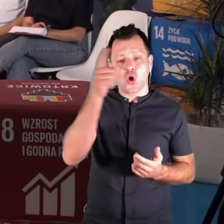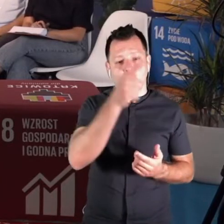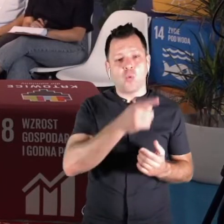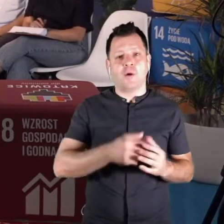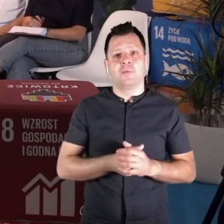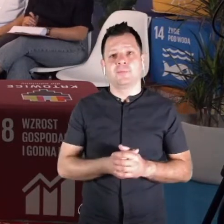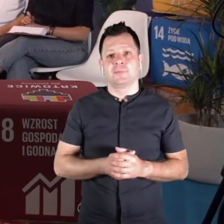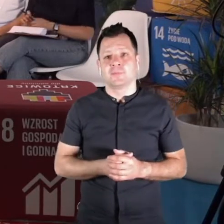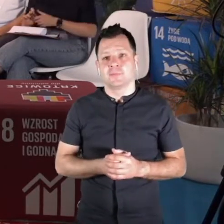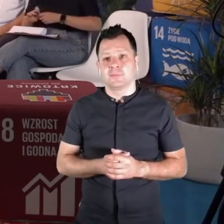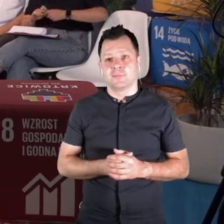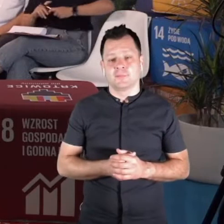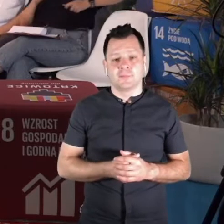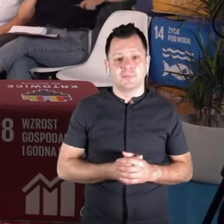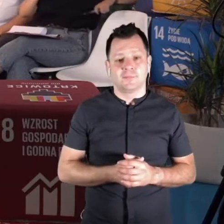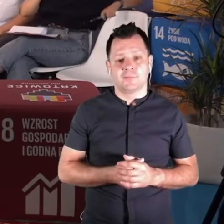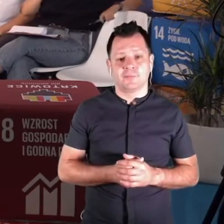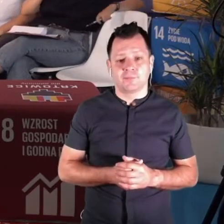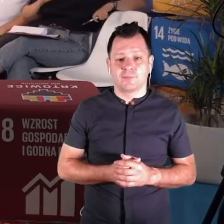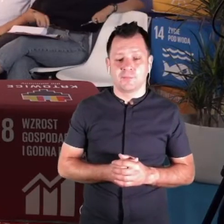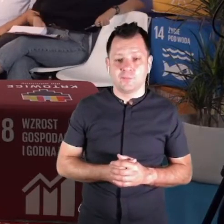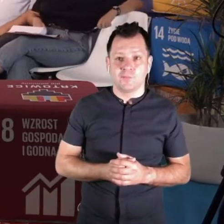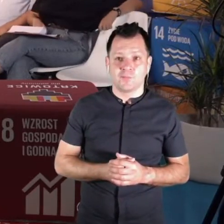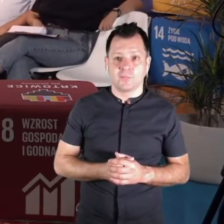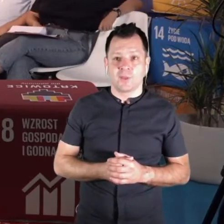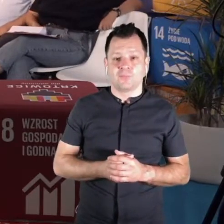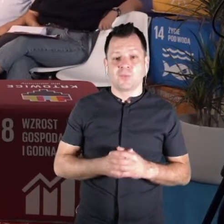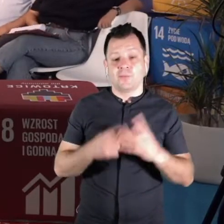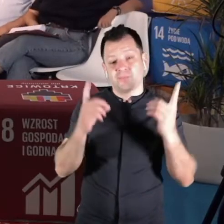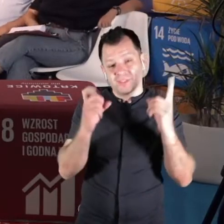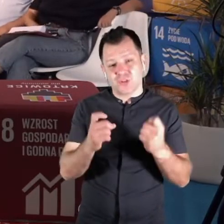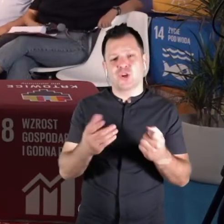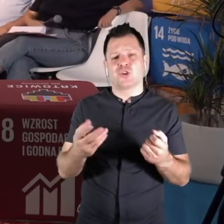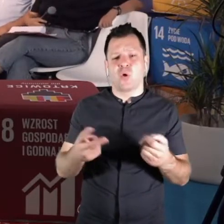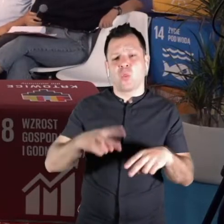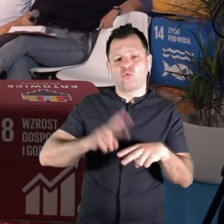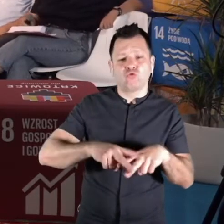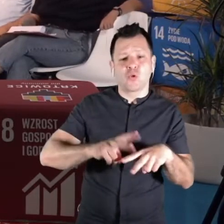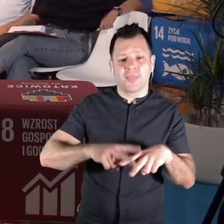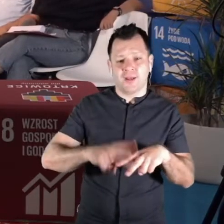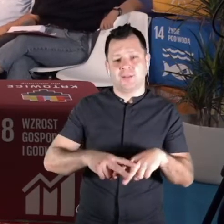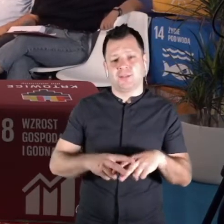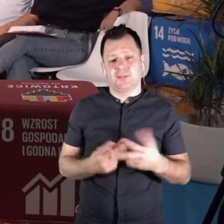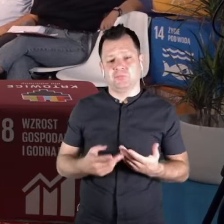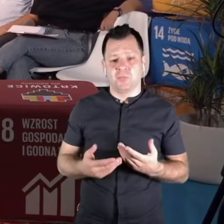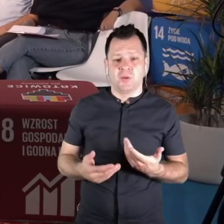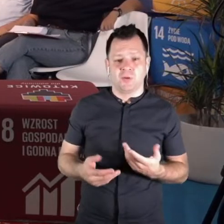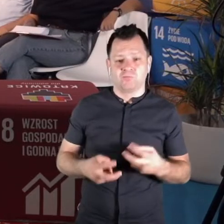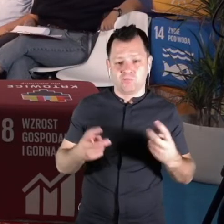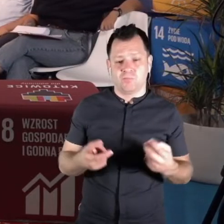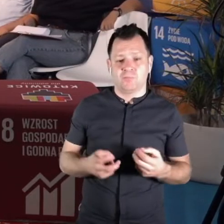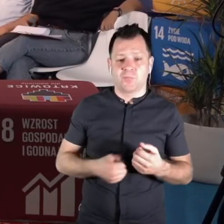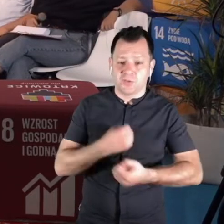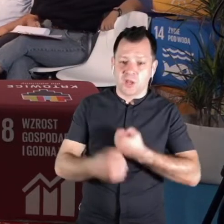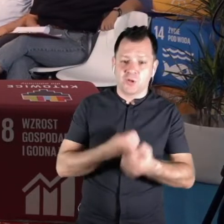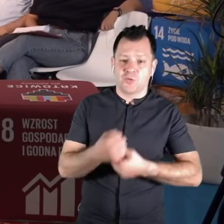analysis department. And we engage different actors and we are still cooperating with it, but we could